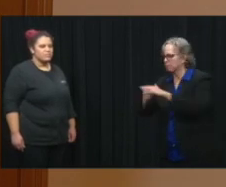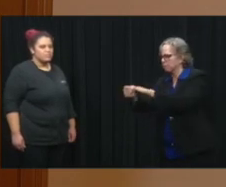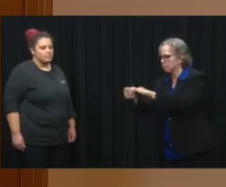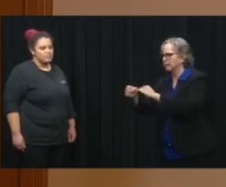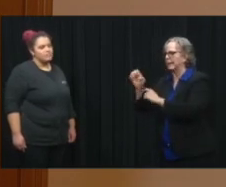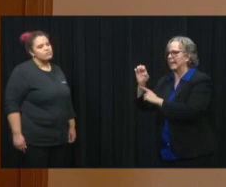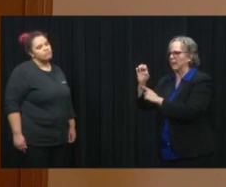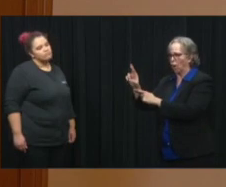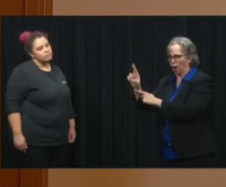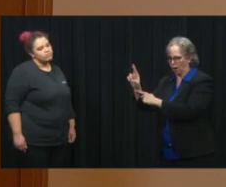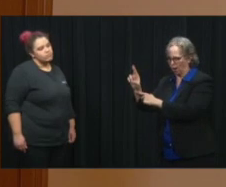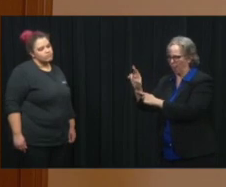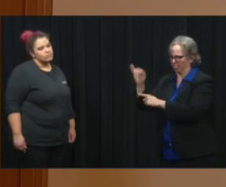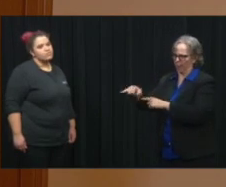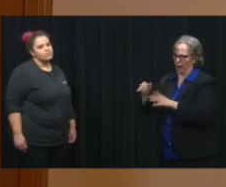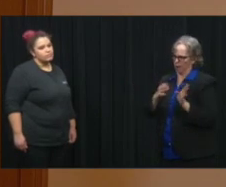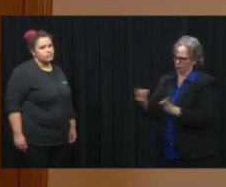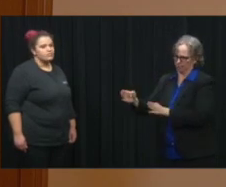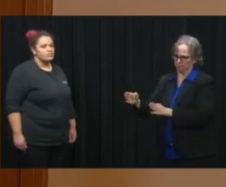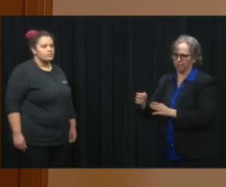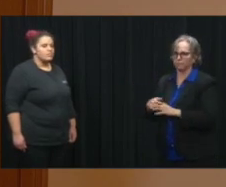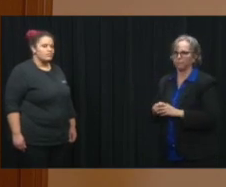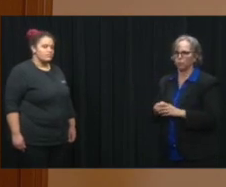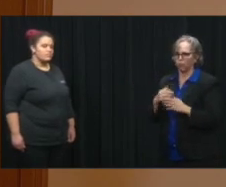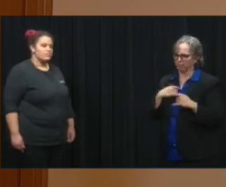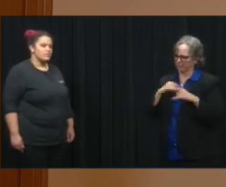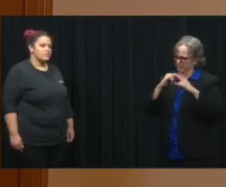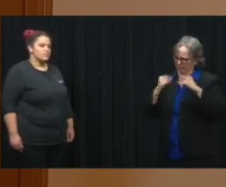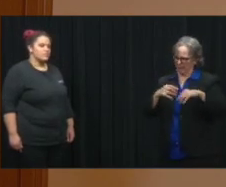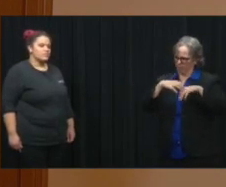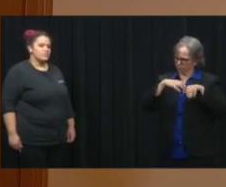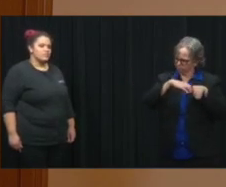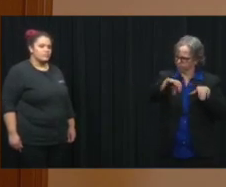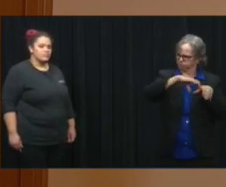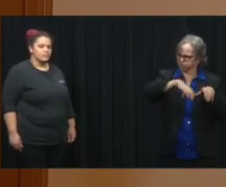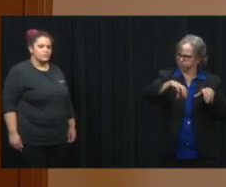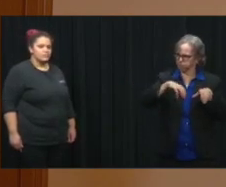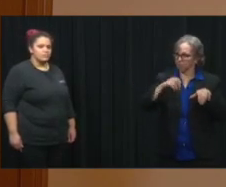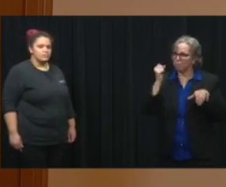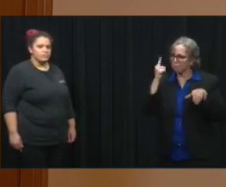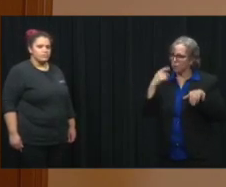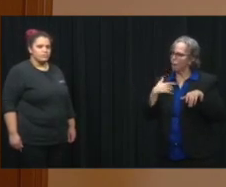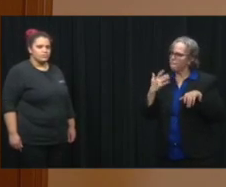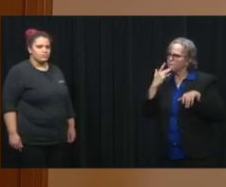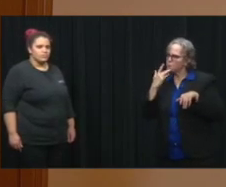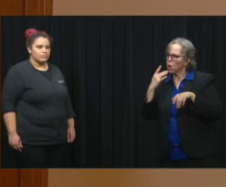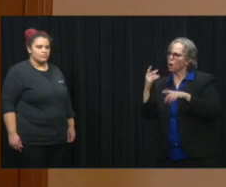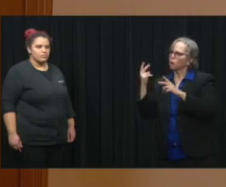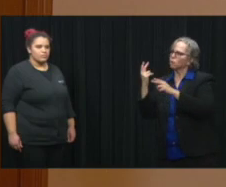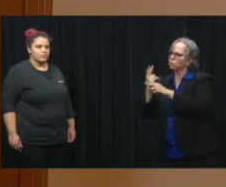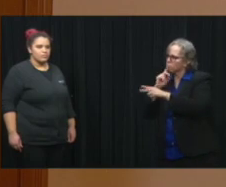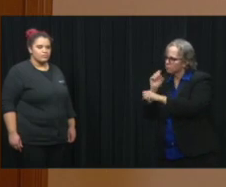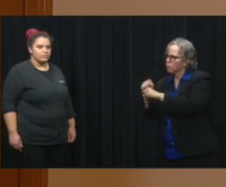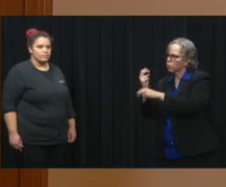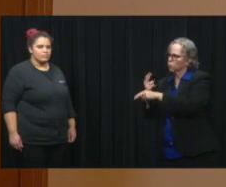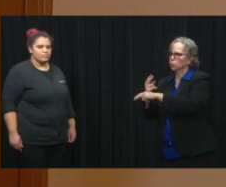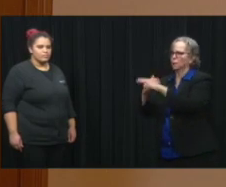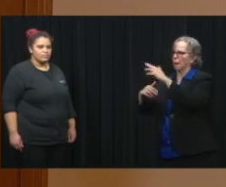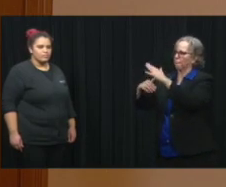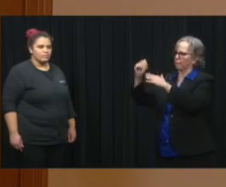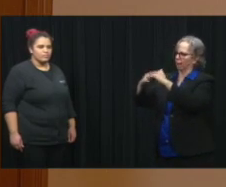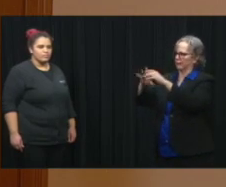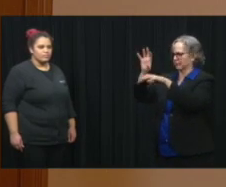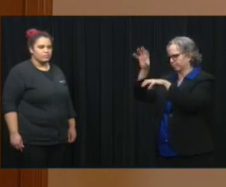for that purpose. But we'd rather use bricks and mortar. We happen to have in our state, existing structures.